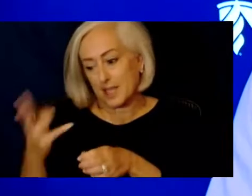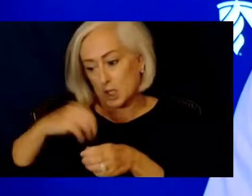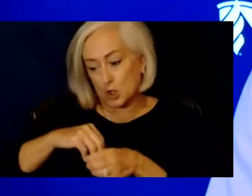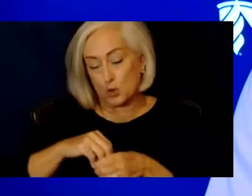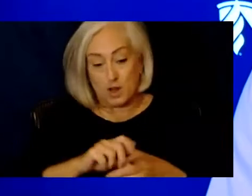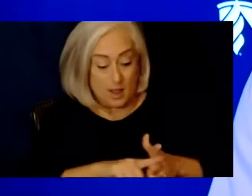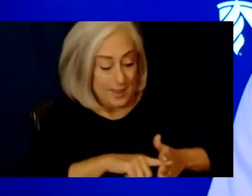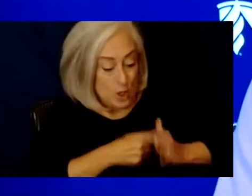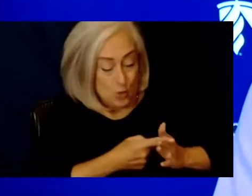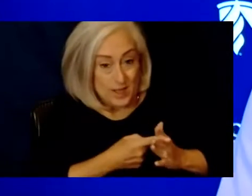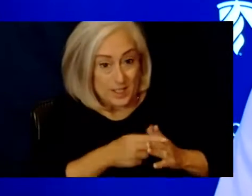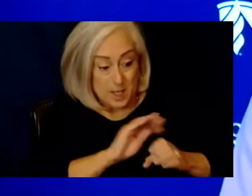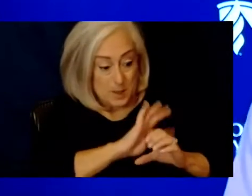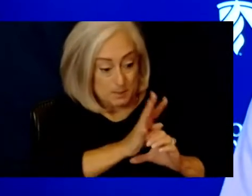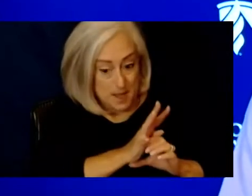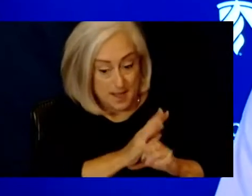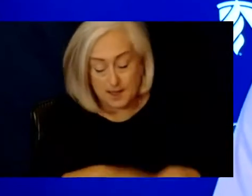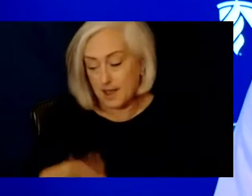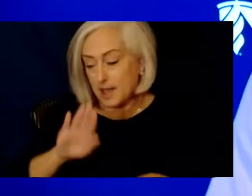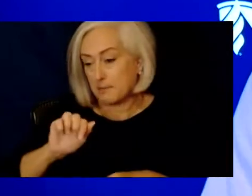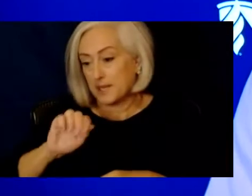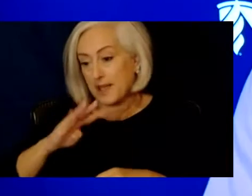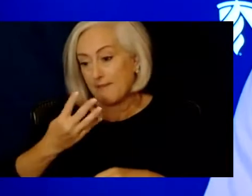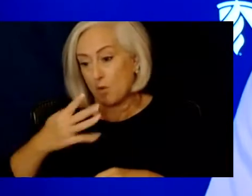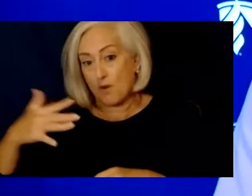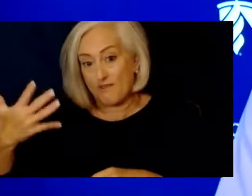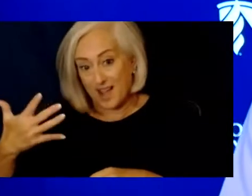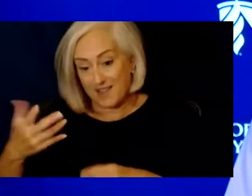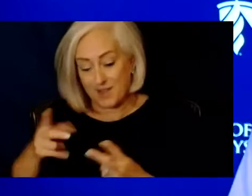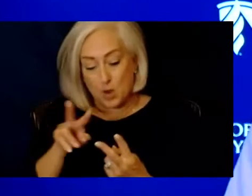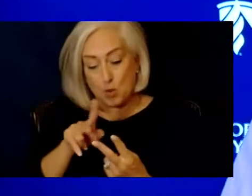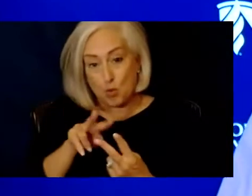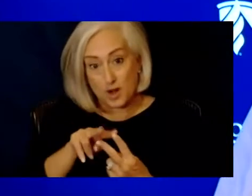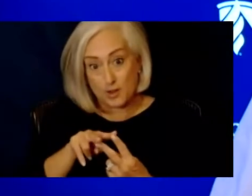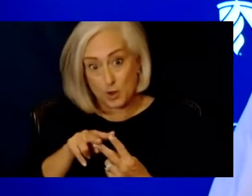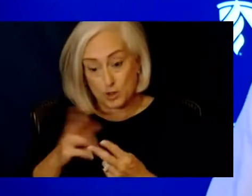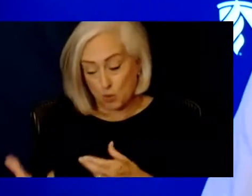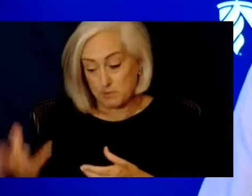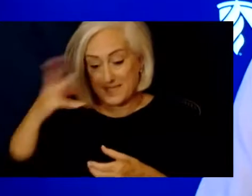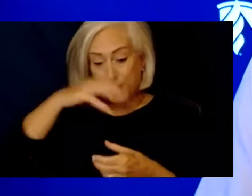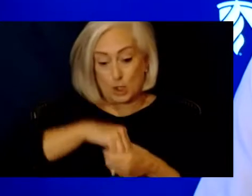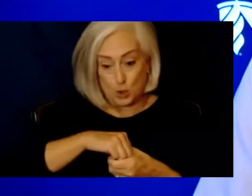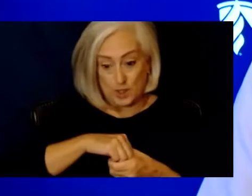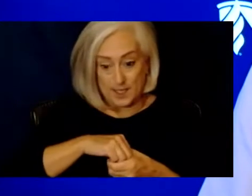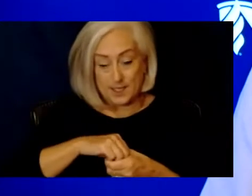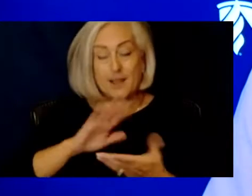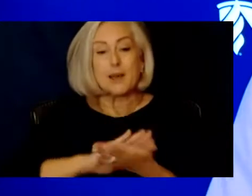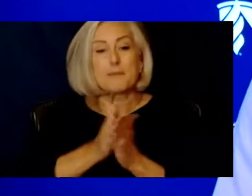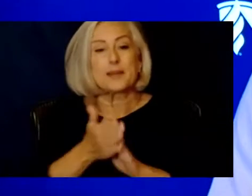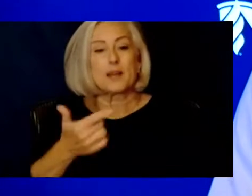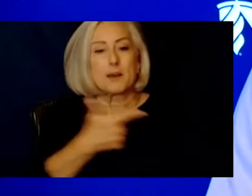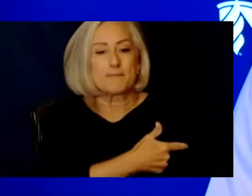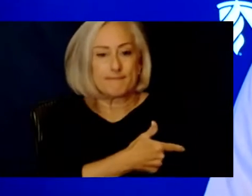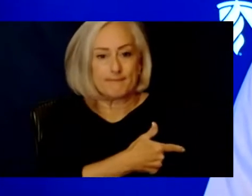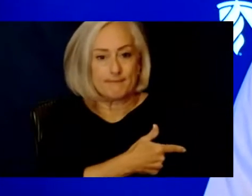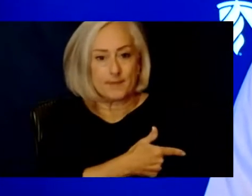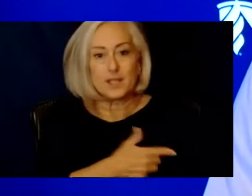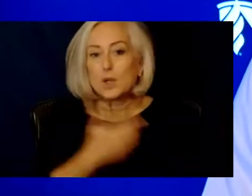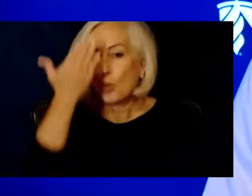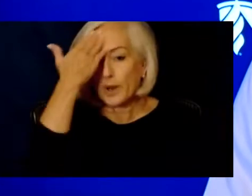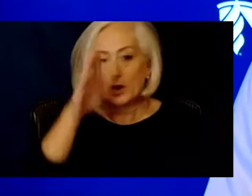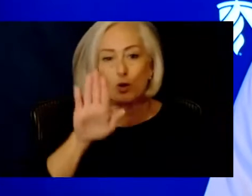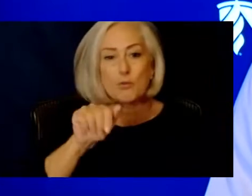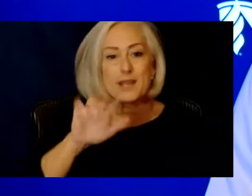and one from BA4 or BA5. Once it is available, Stu, we don't even know if BA5 will continue to be around. We know that we've